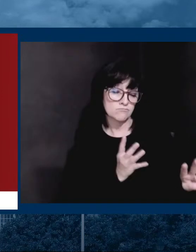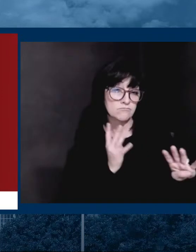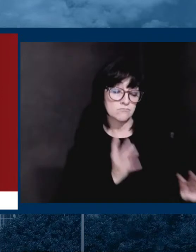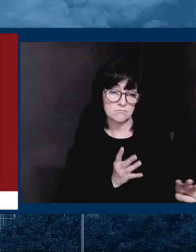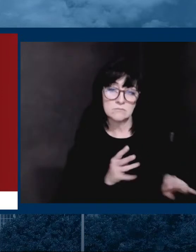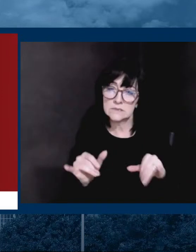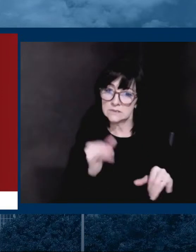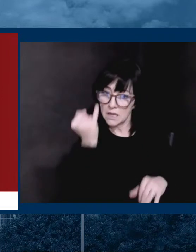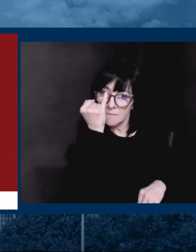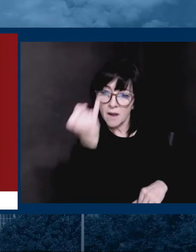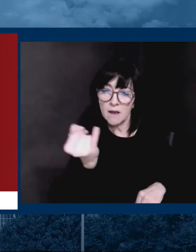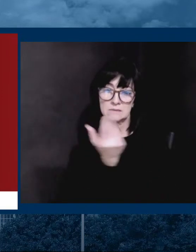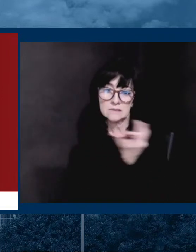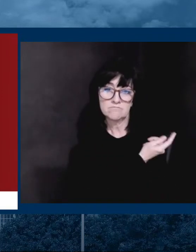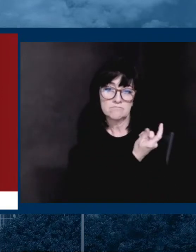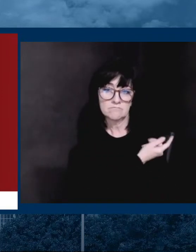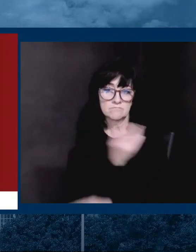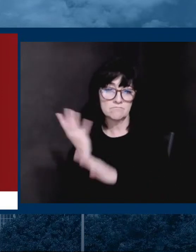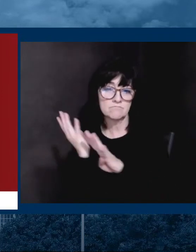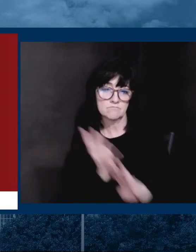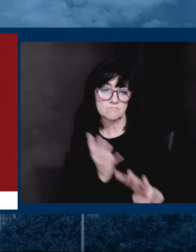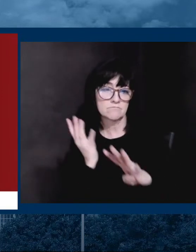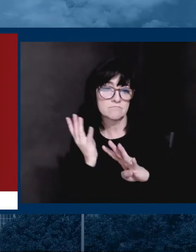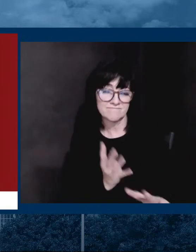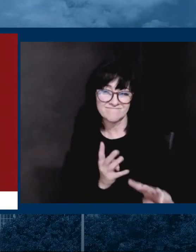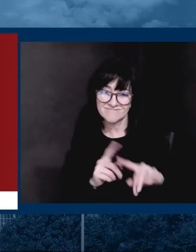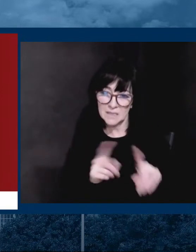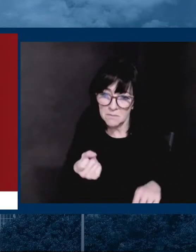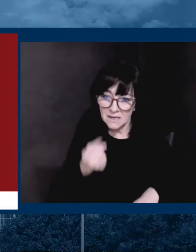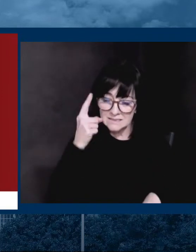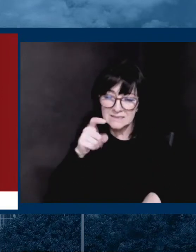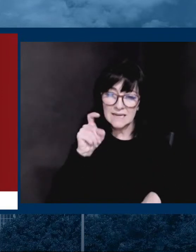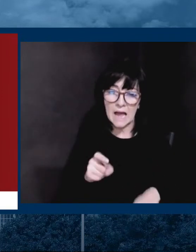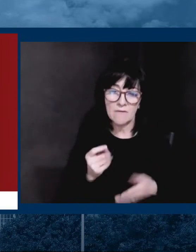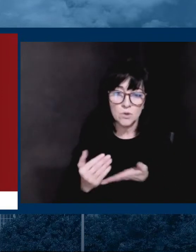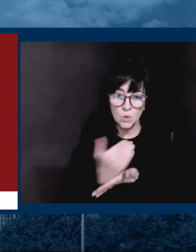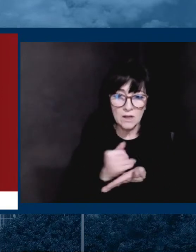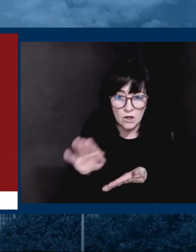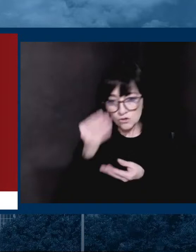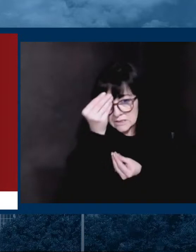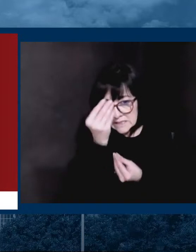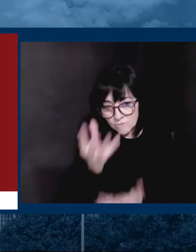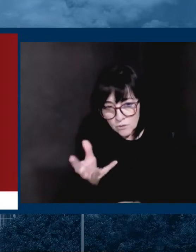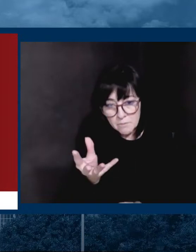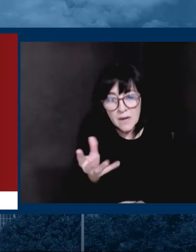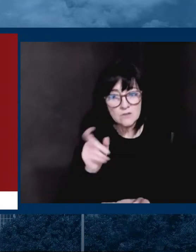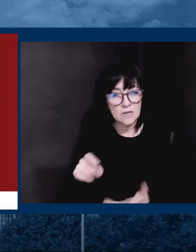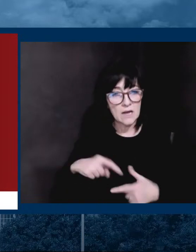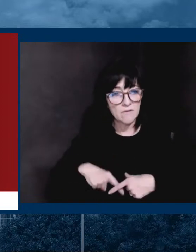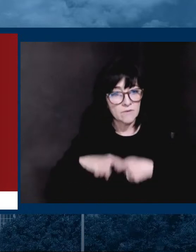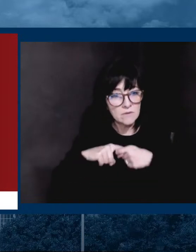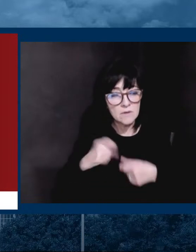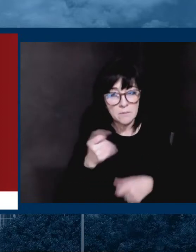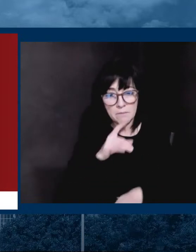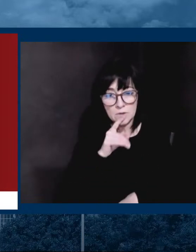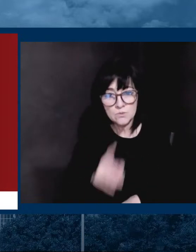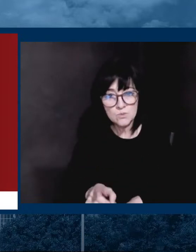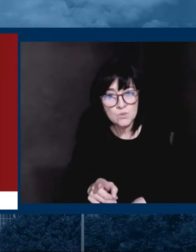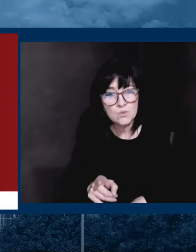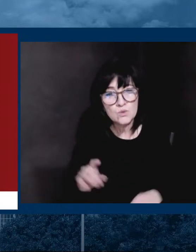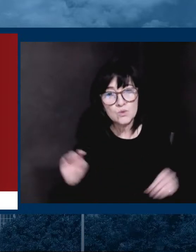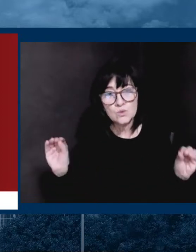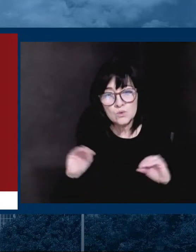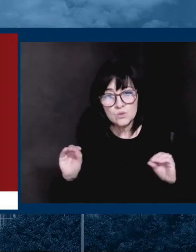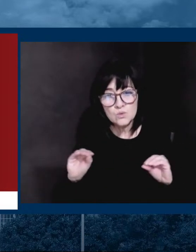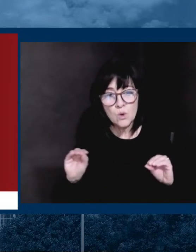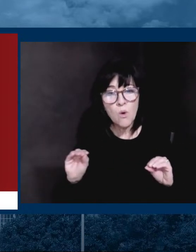data collection. There's a delay afterwards that you have to wait just to make sure there's no